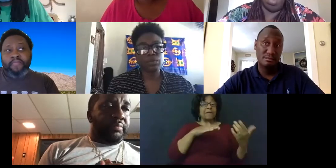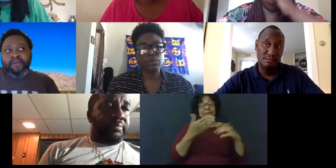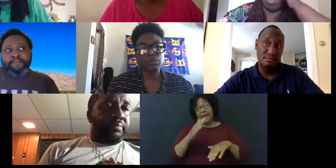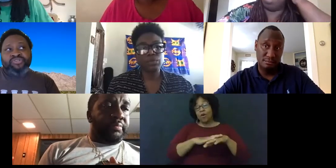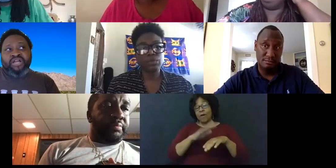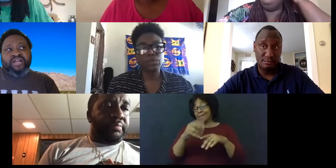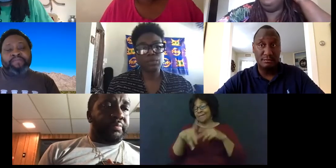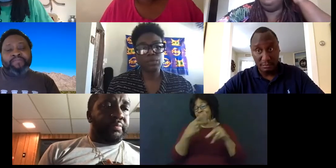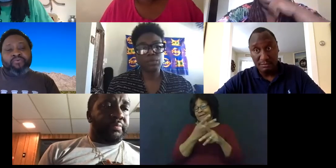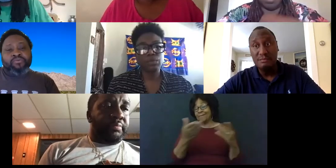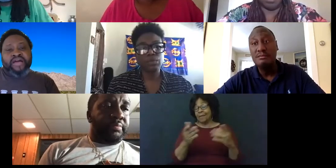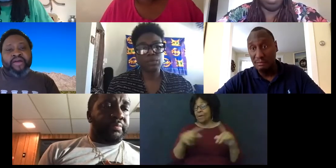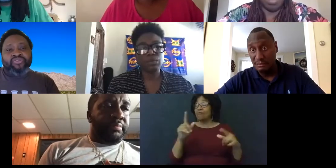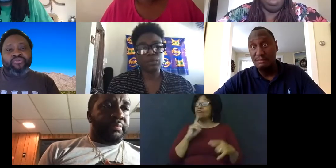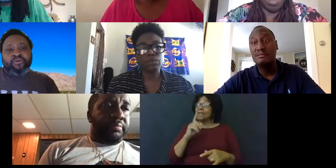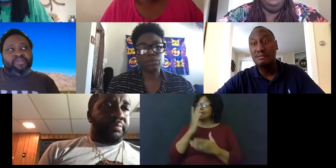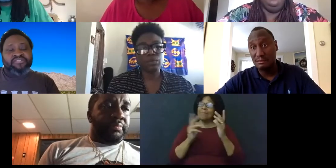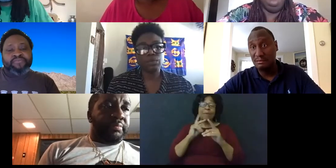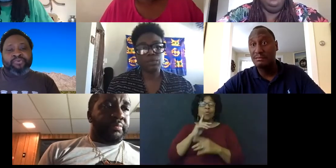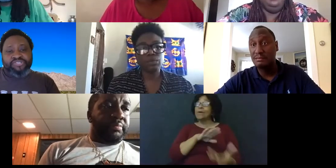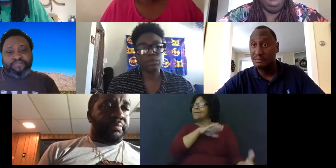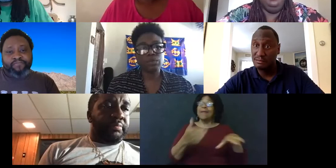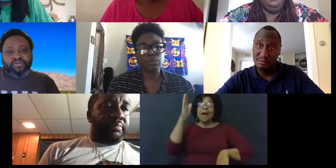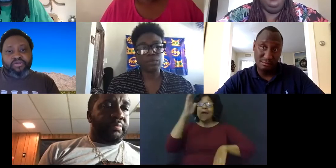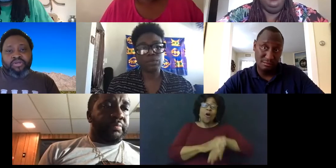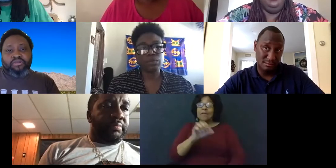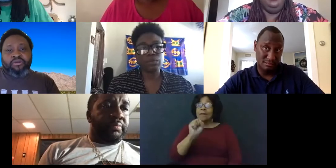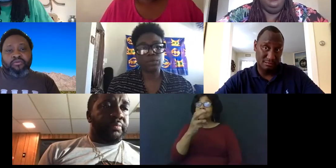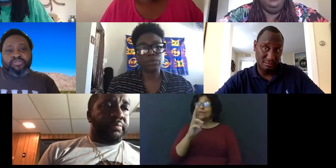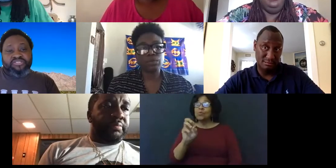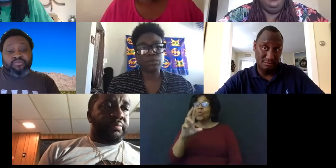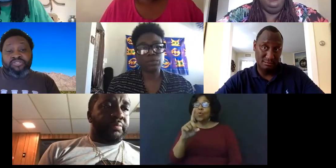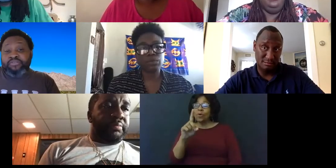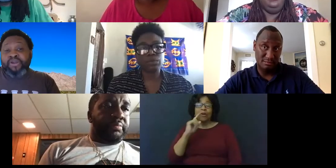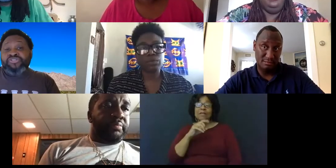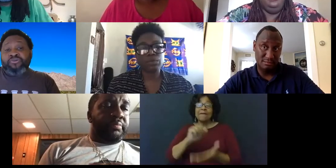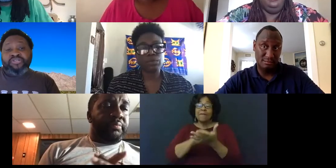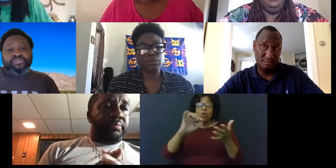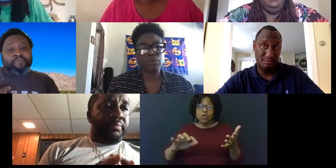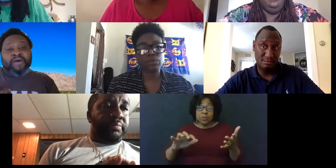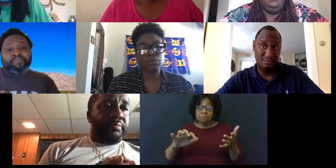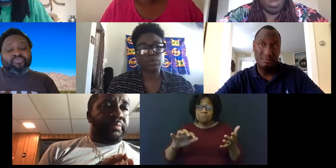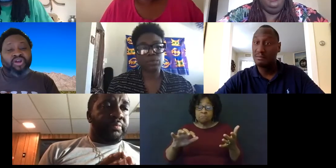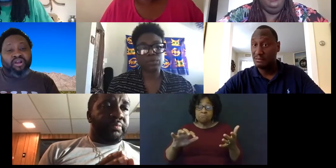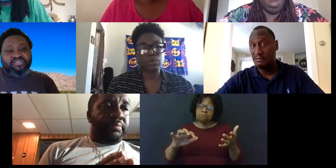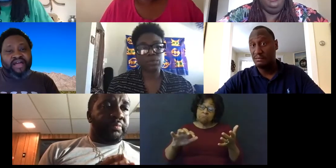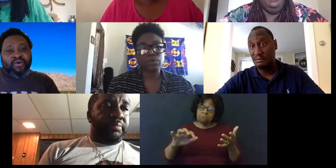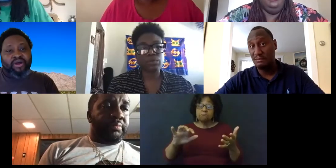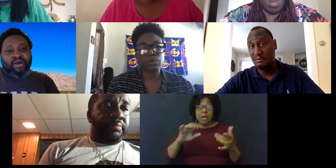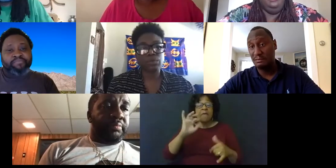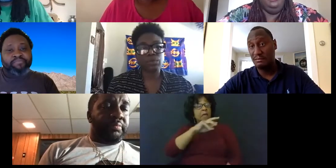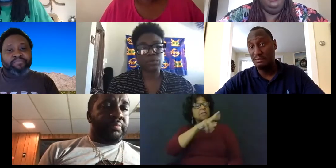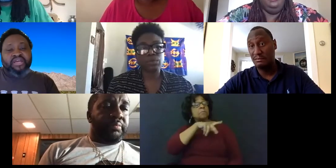sword. But you got a lot of people who will die on a sword because of abortion, you know, which is a personal issue in my book, regardless of